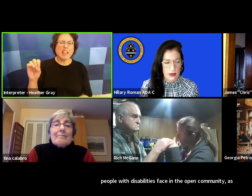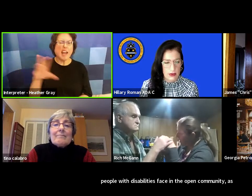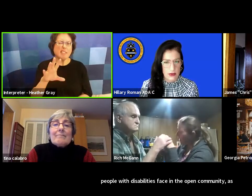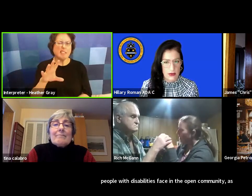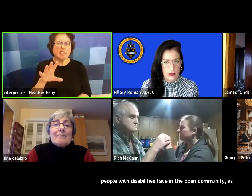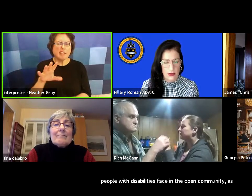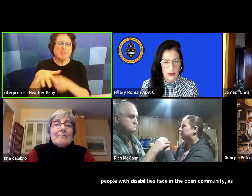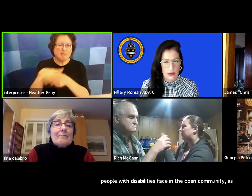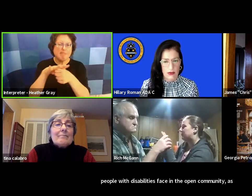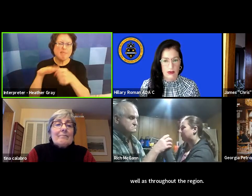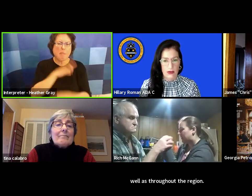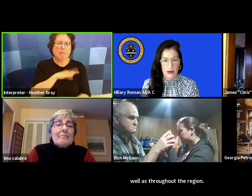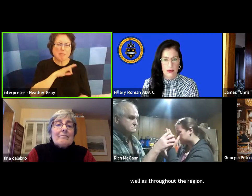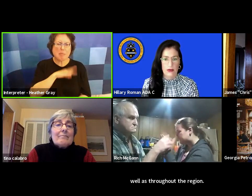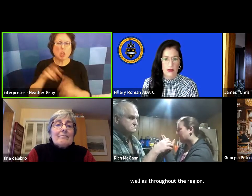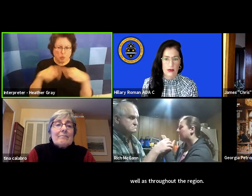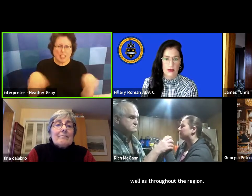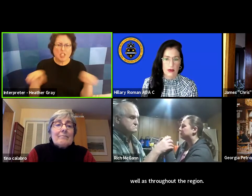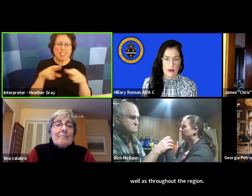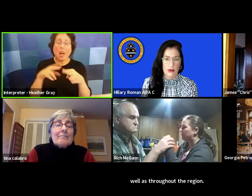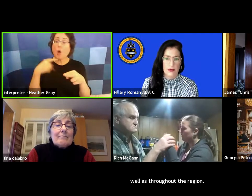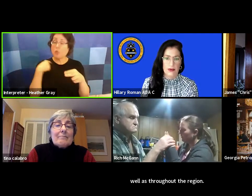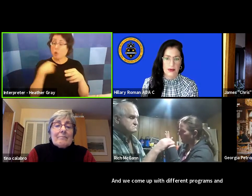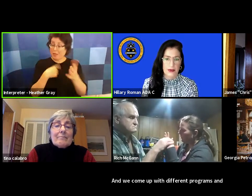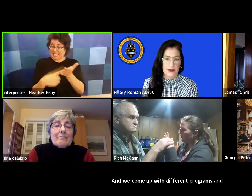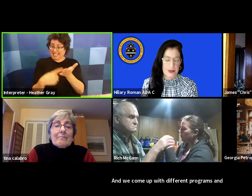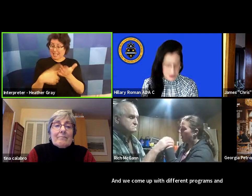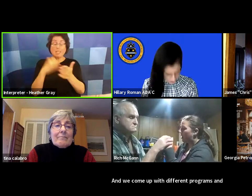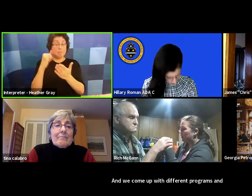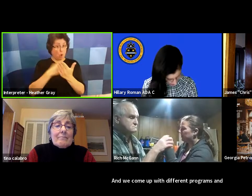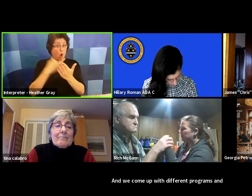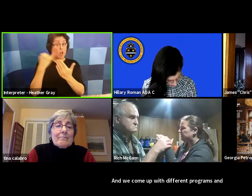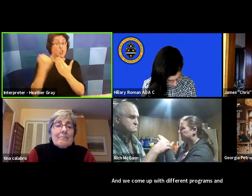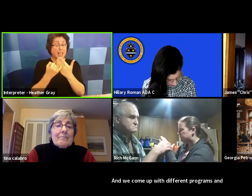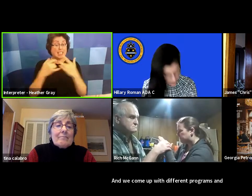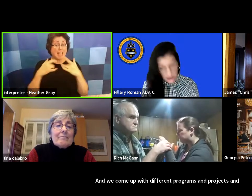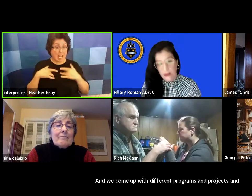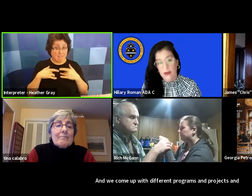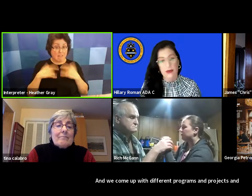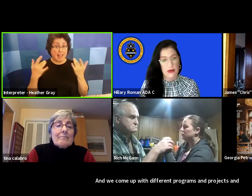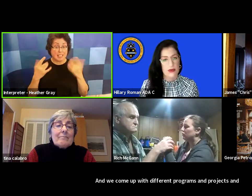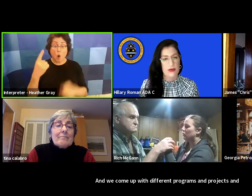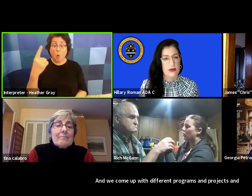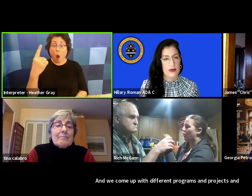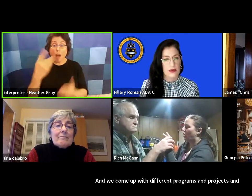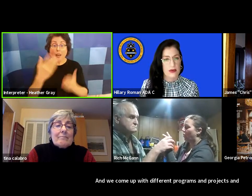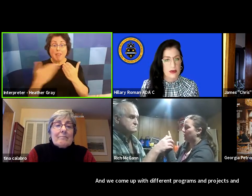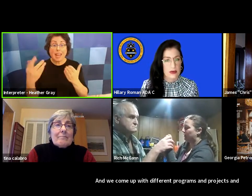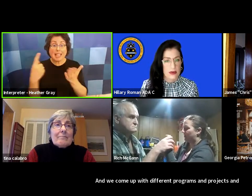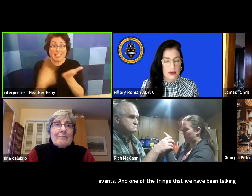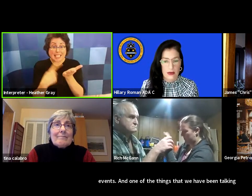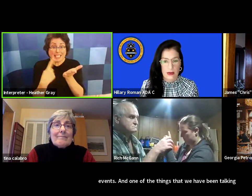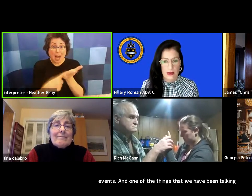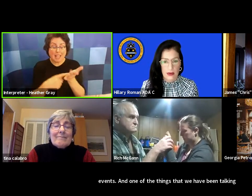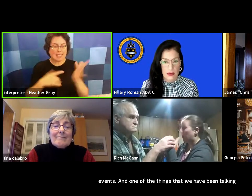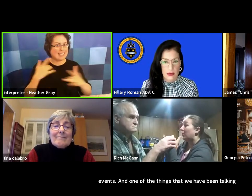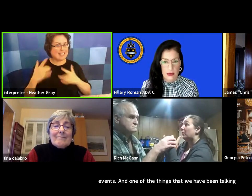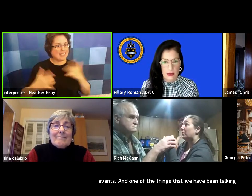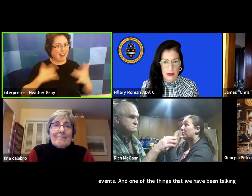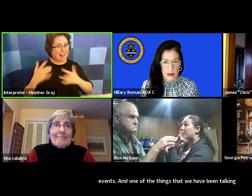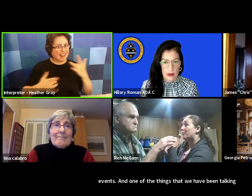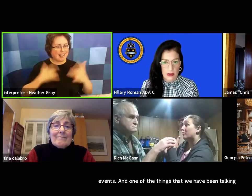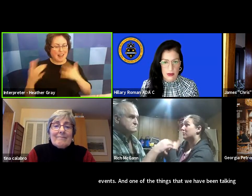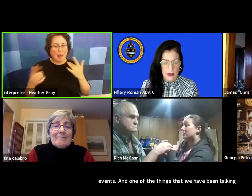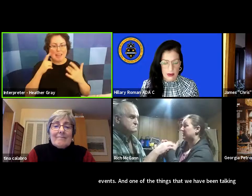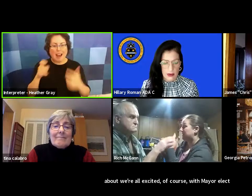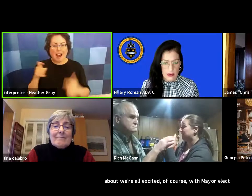We come up with different programs and projects and events. And one of the things that we have been talking about, we're all excited, of course, with Mayor-elect